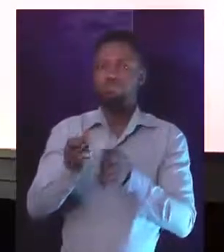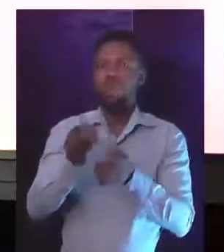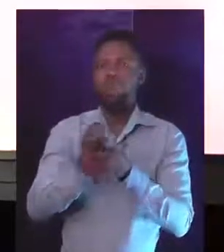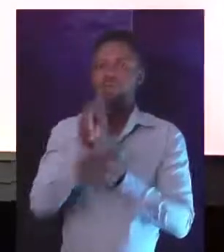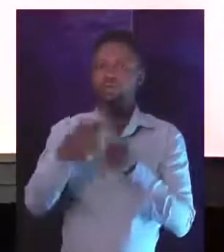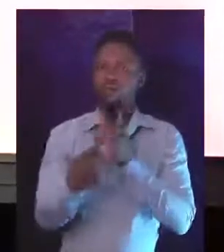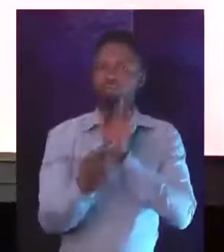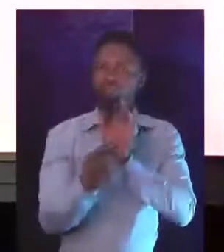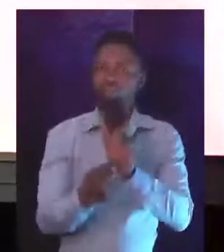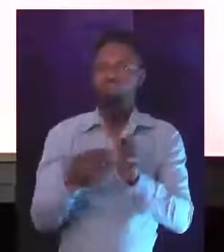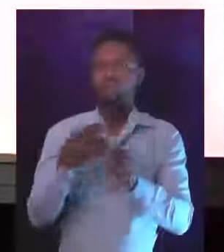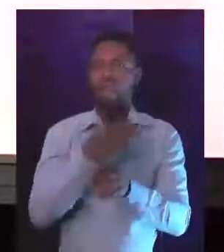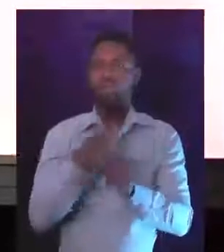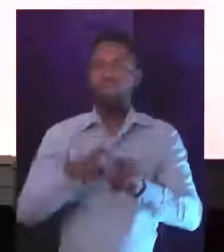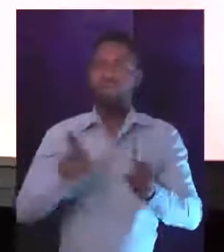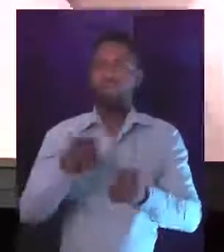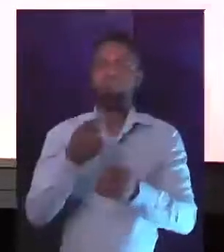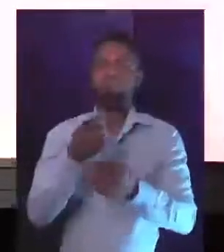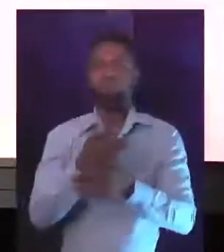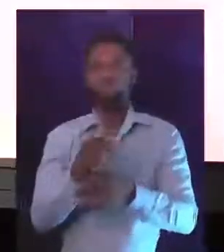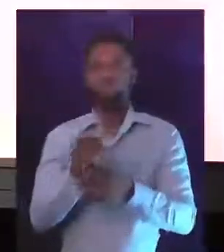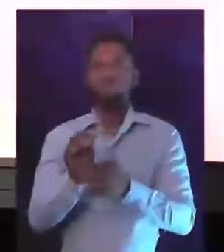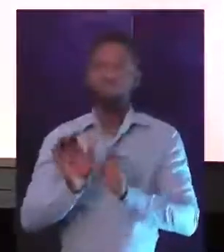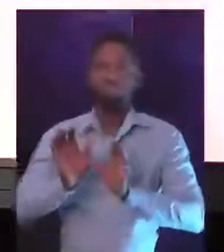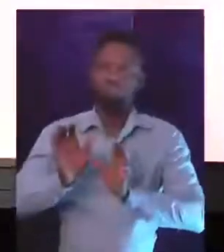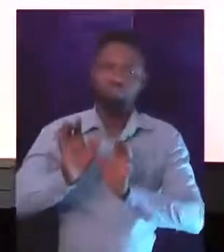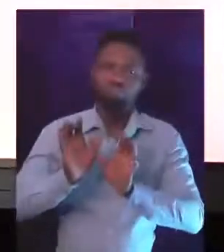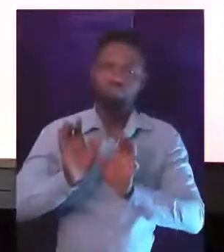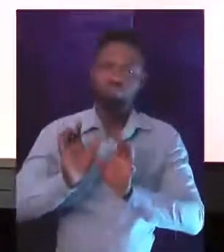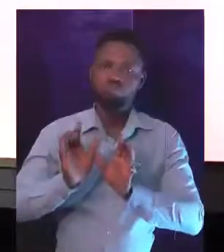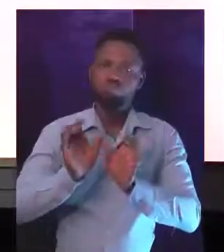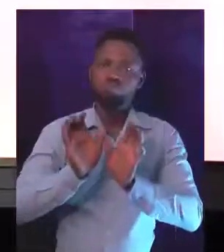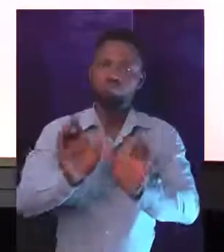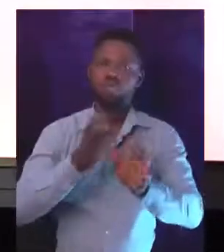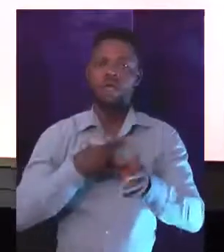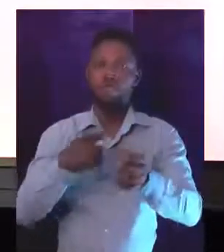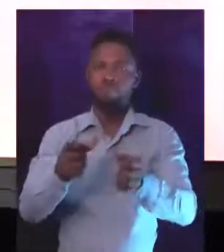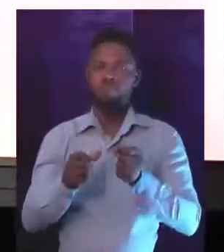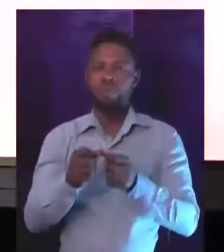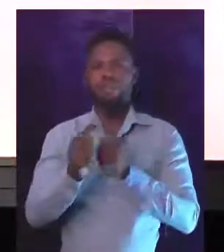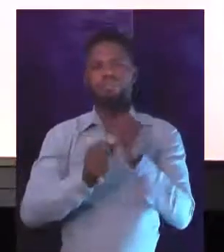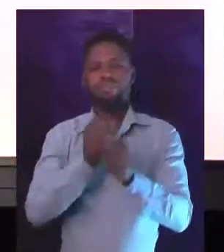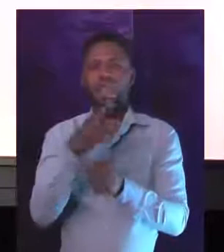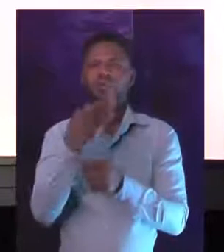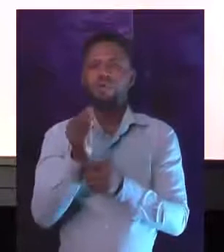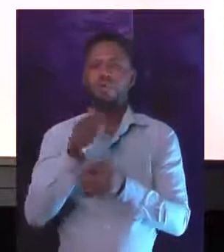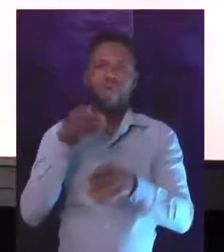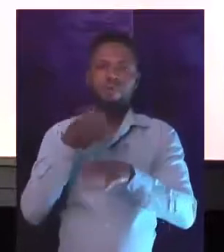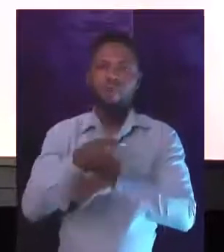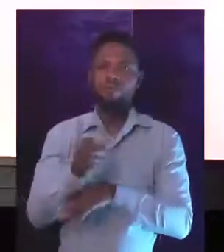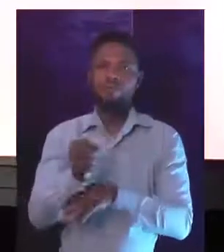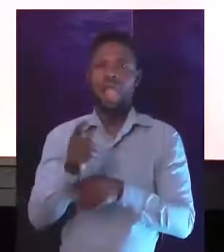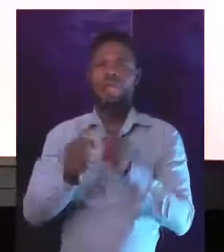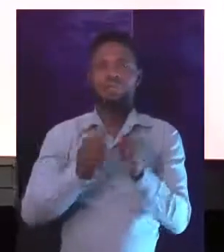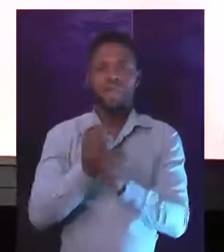They are pulling. That is to really differentiate between what pull and push means.